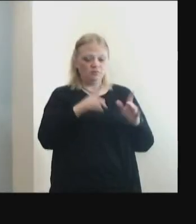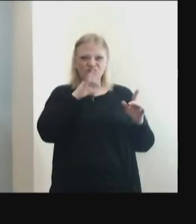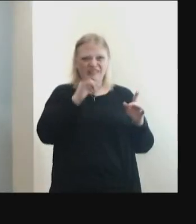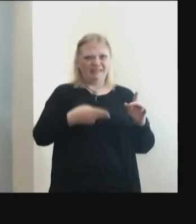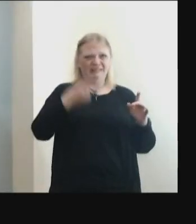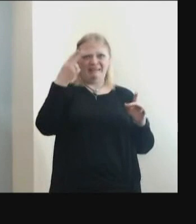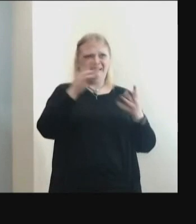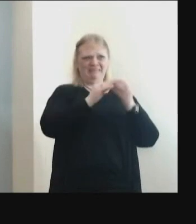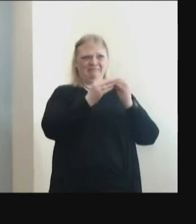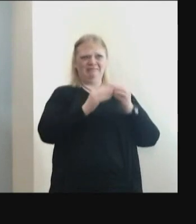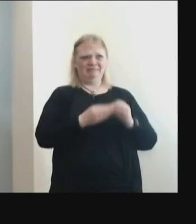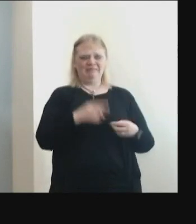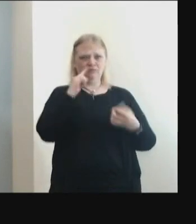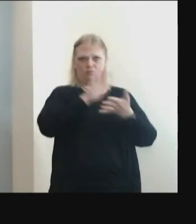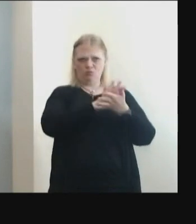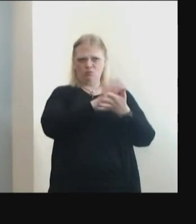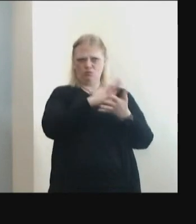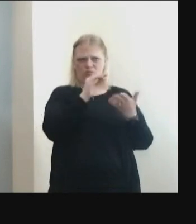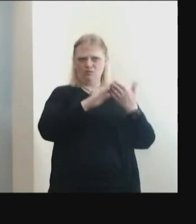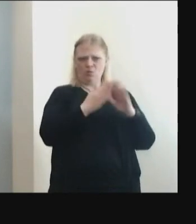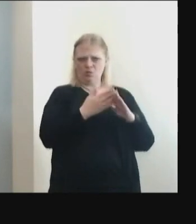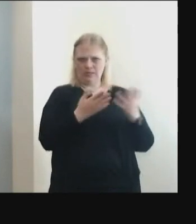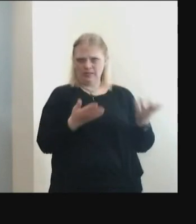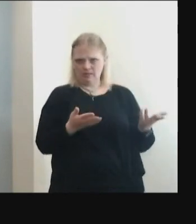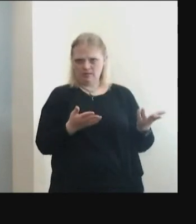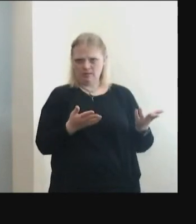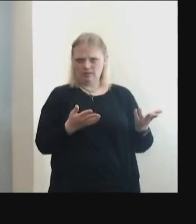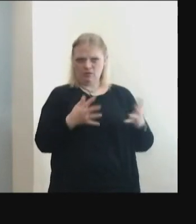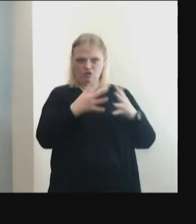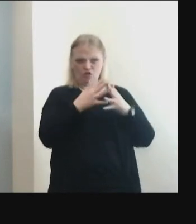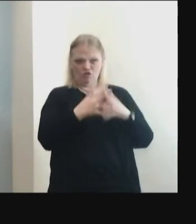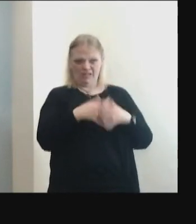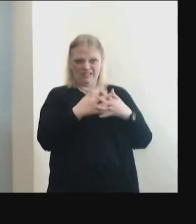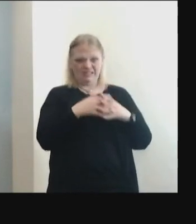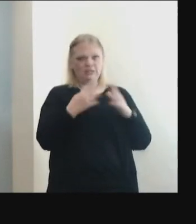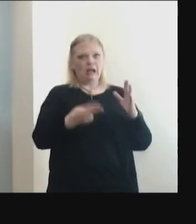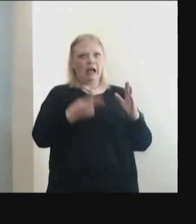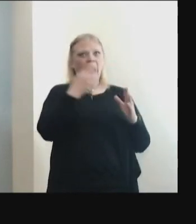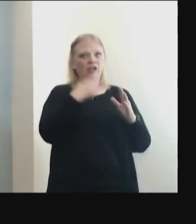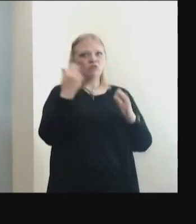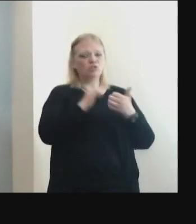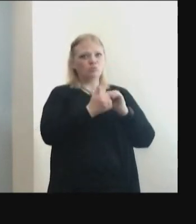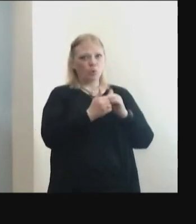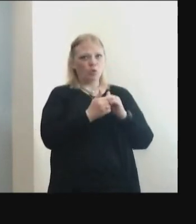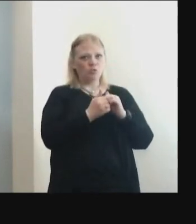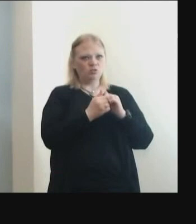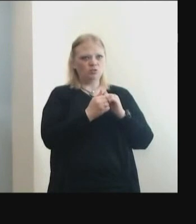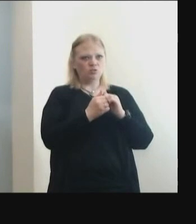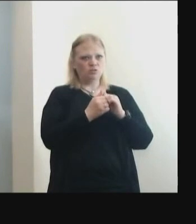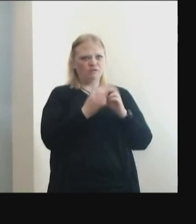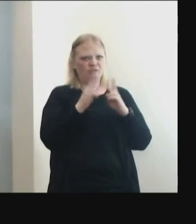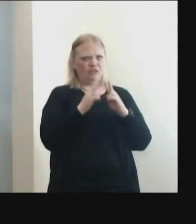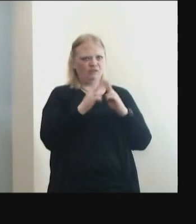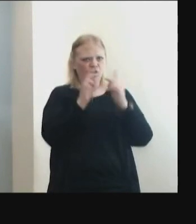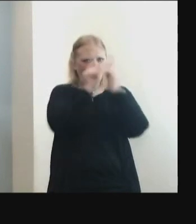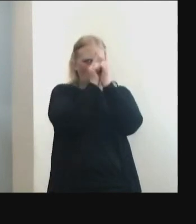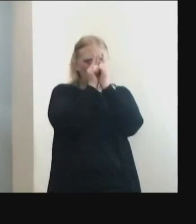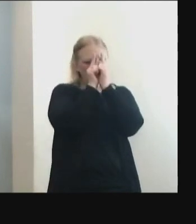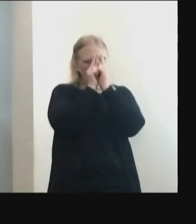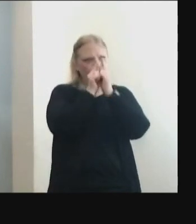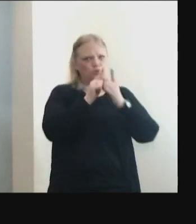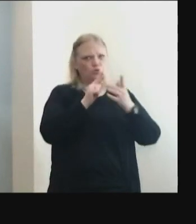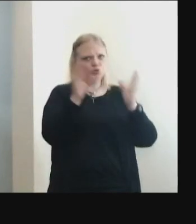County's health commissioner gave this explanation. Since wrestling is a very high-risk sport, people are very close together, not